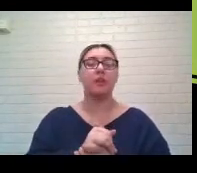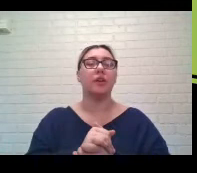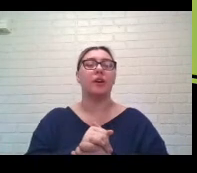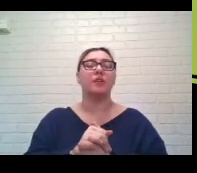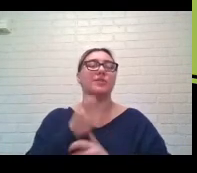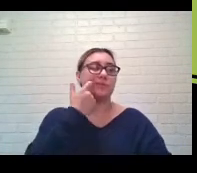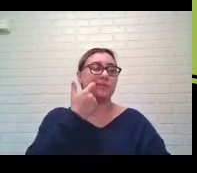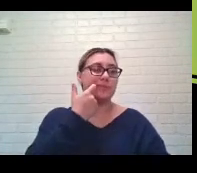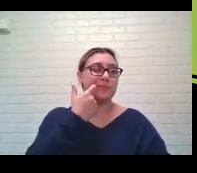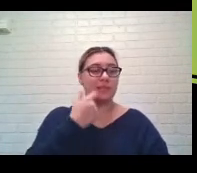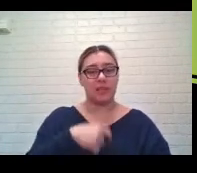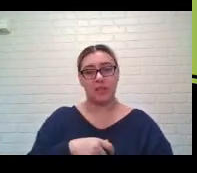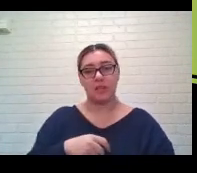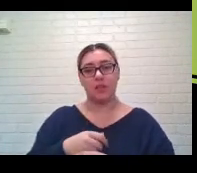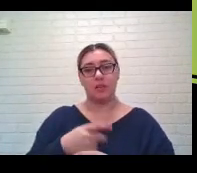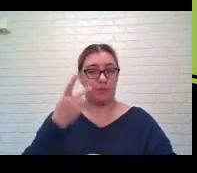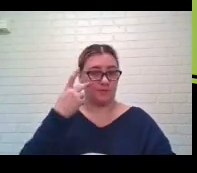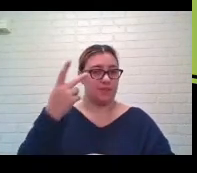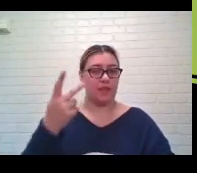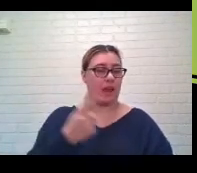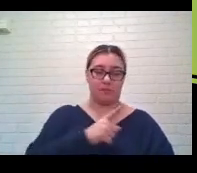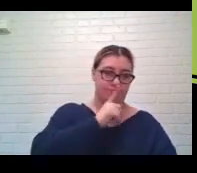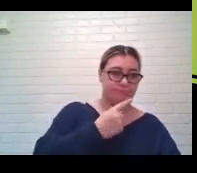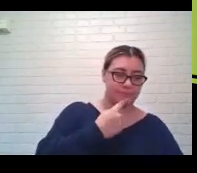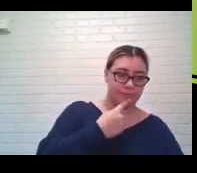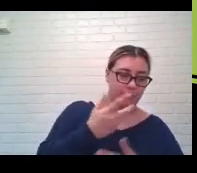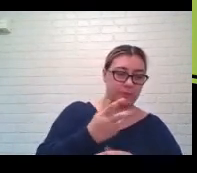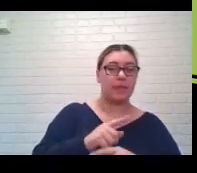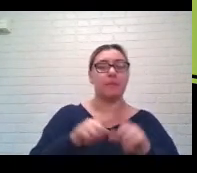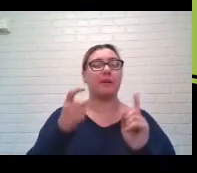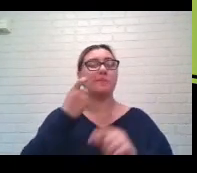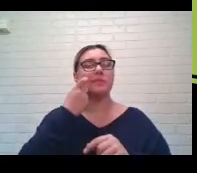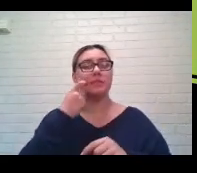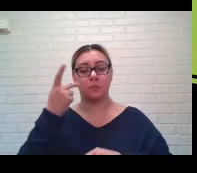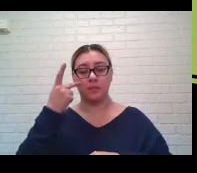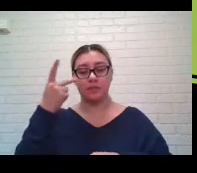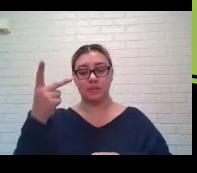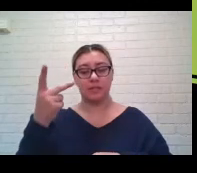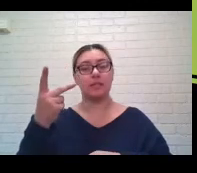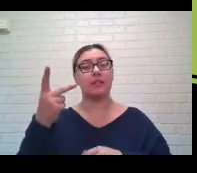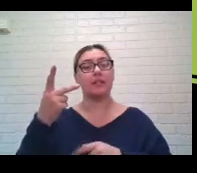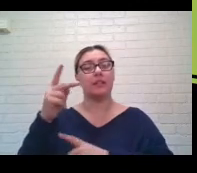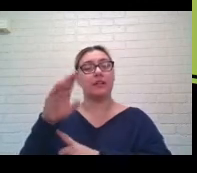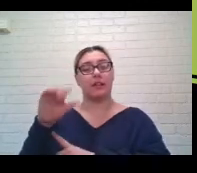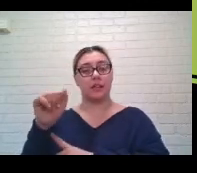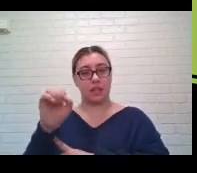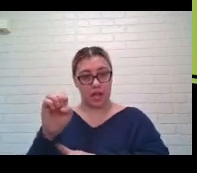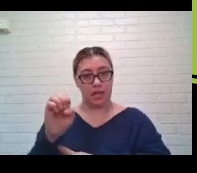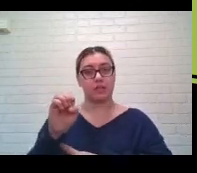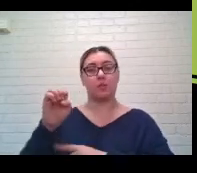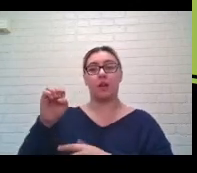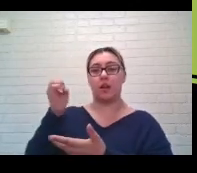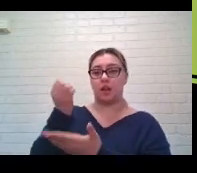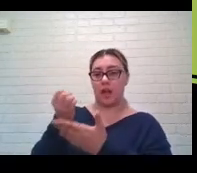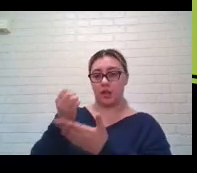seen I would not say recently, but some time ago, we had seen a use case where an e-commerce company